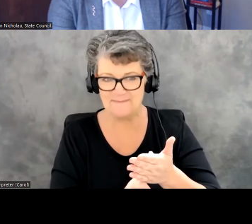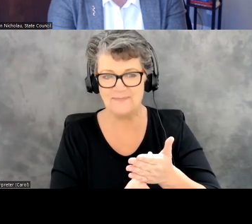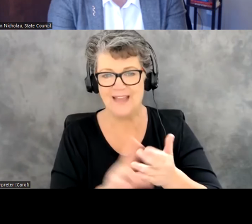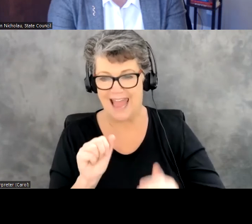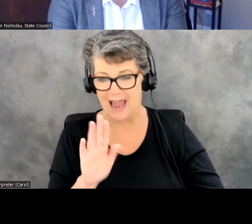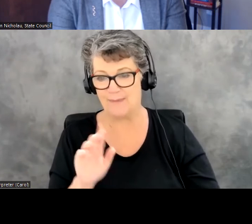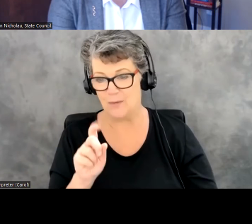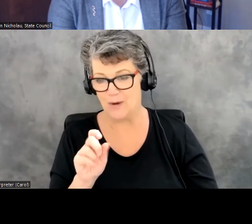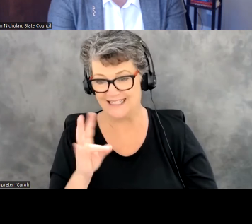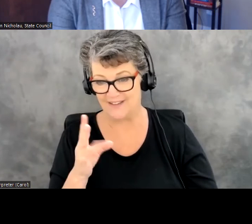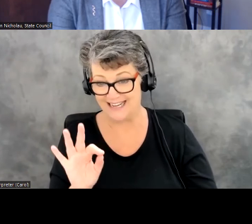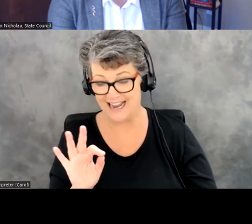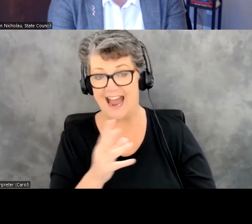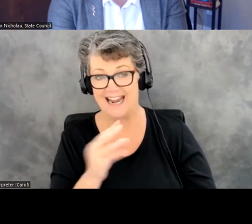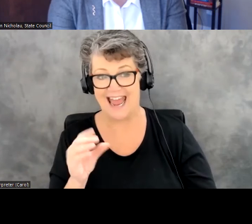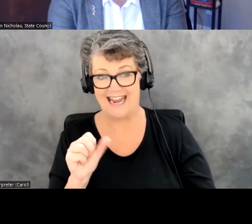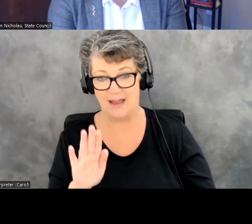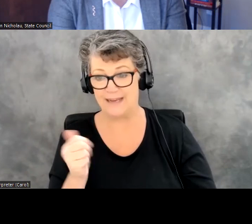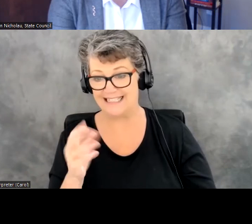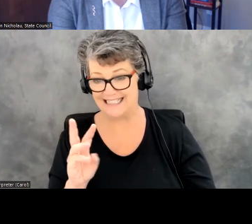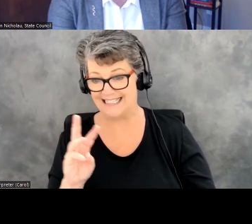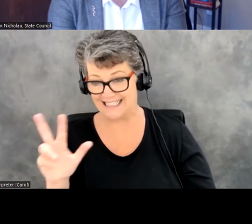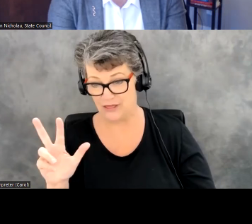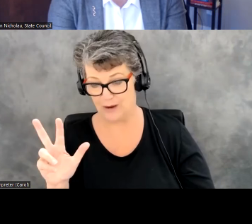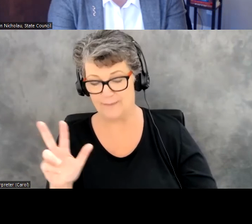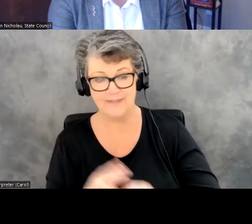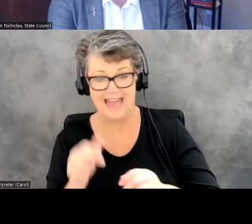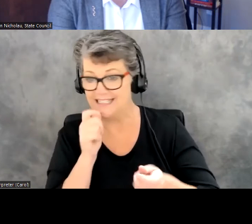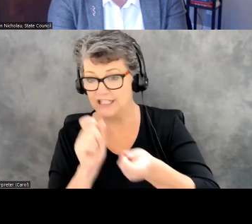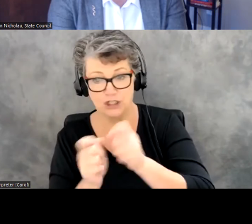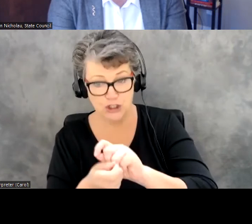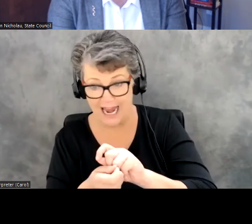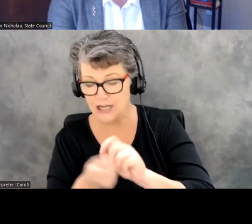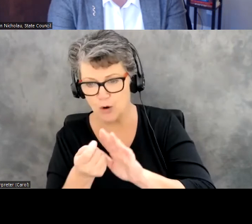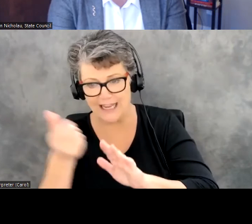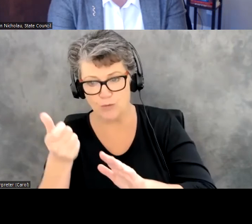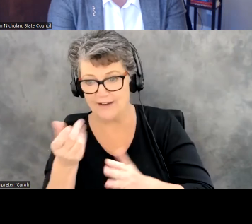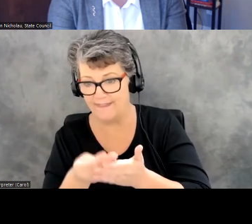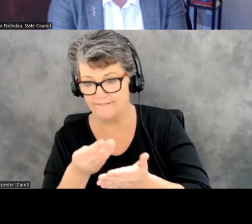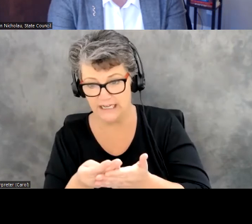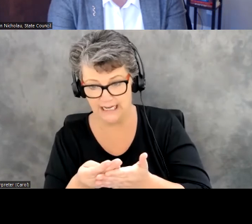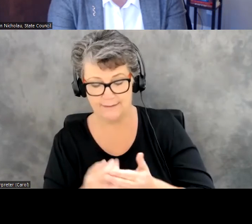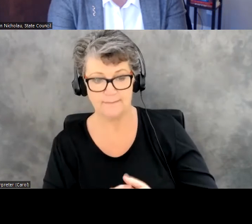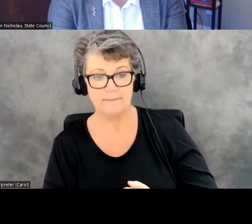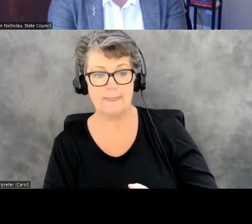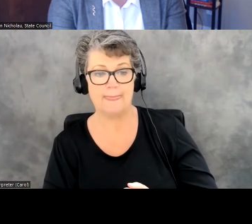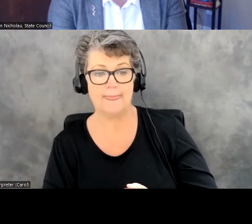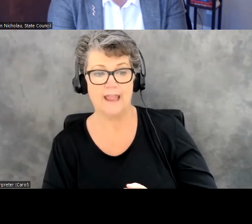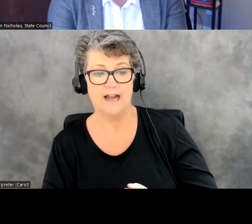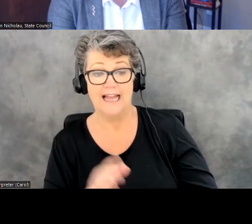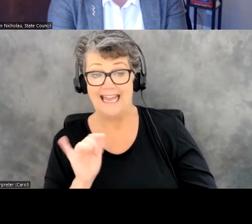AB 179 and AB 1663 and doesn't change or get rid of the funding appropriation.